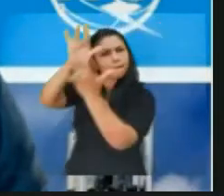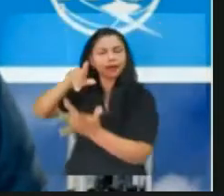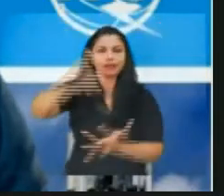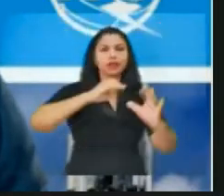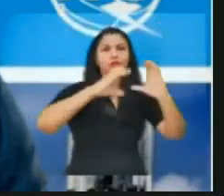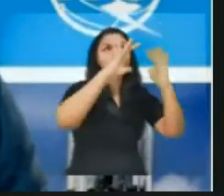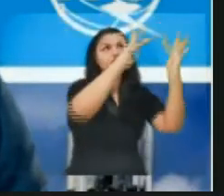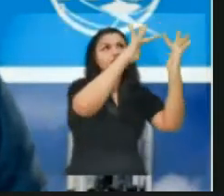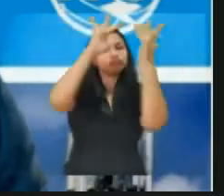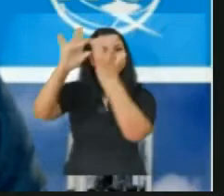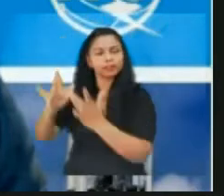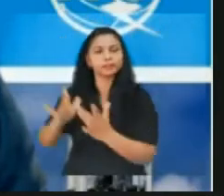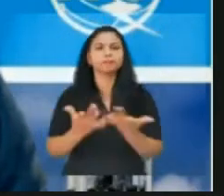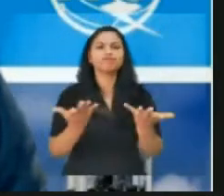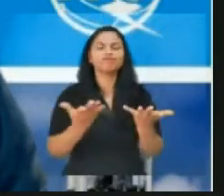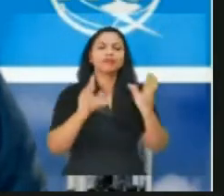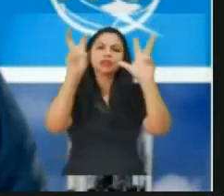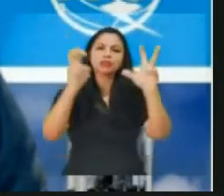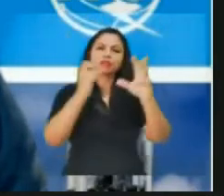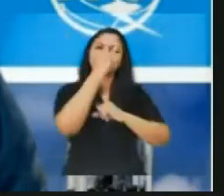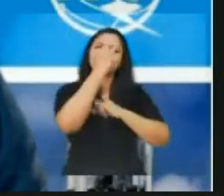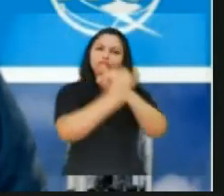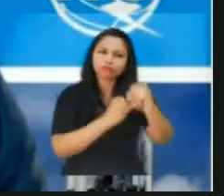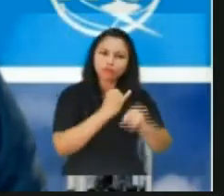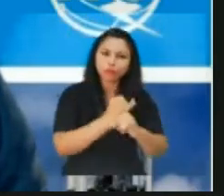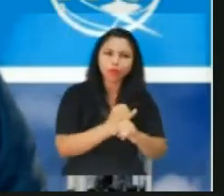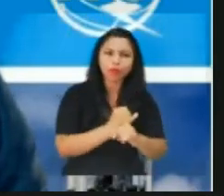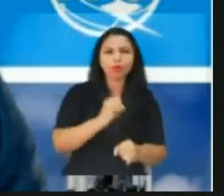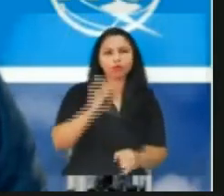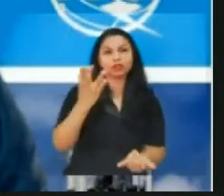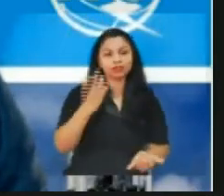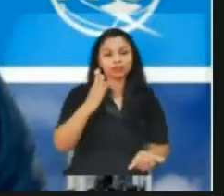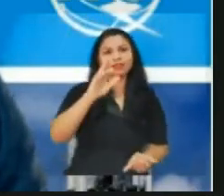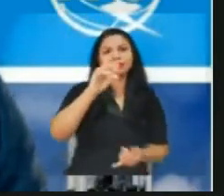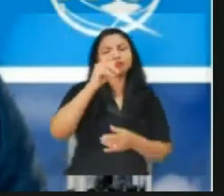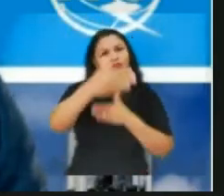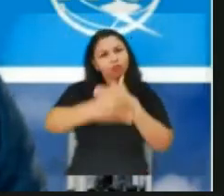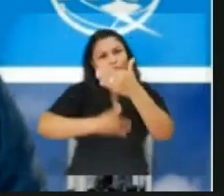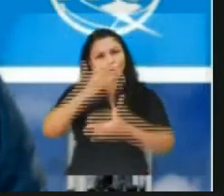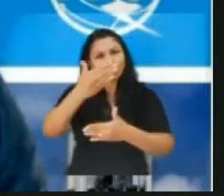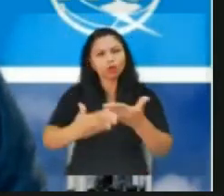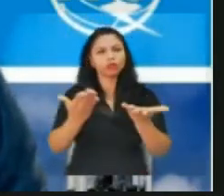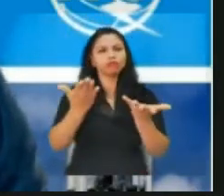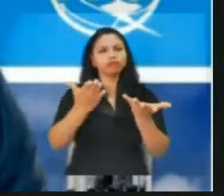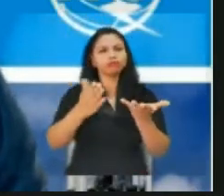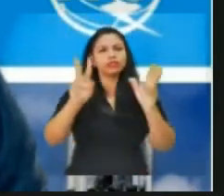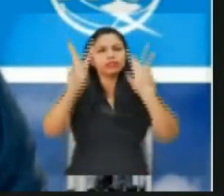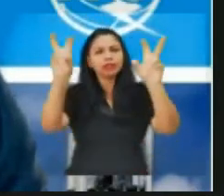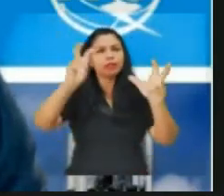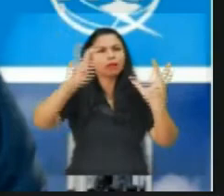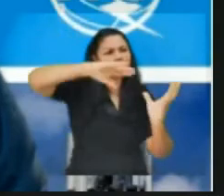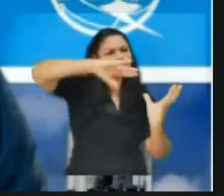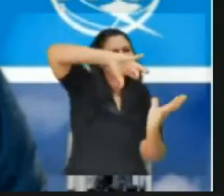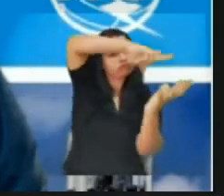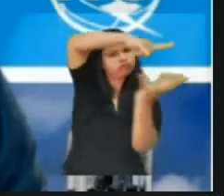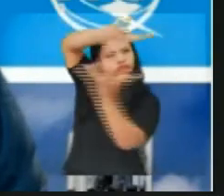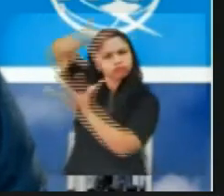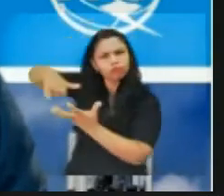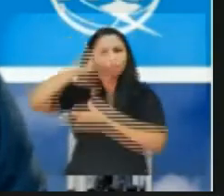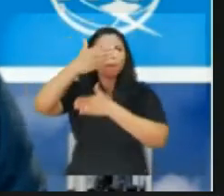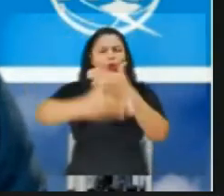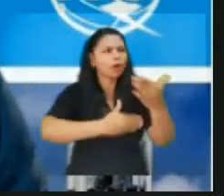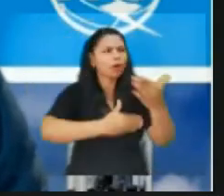extensive negotiations international that the ITU carries out has the spectrum